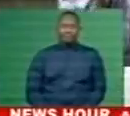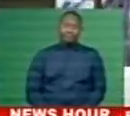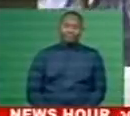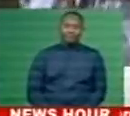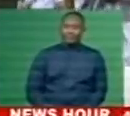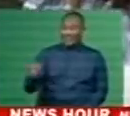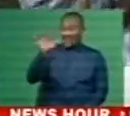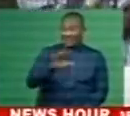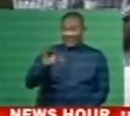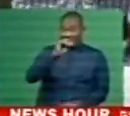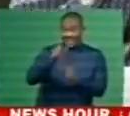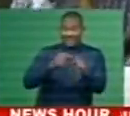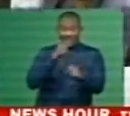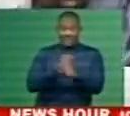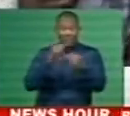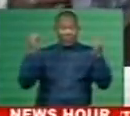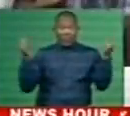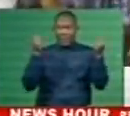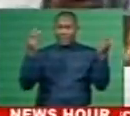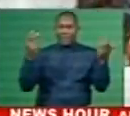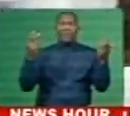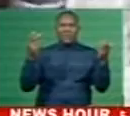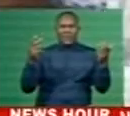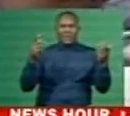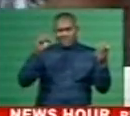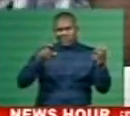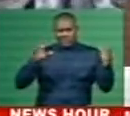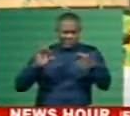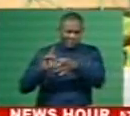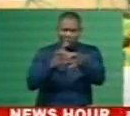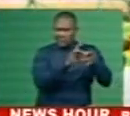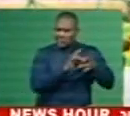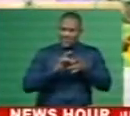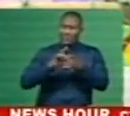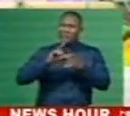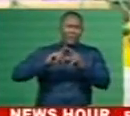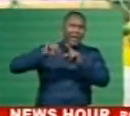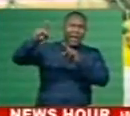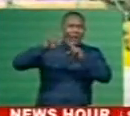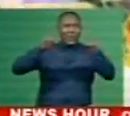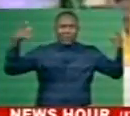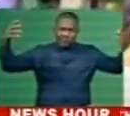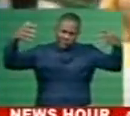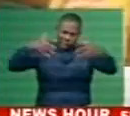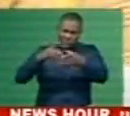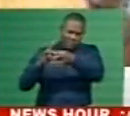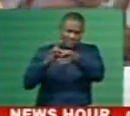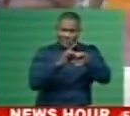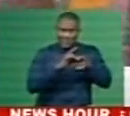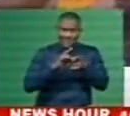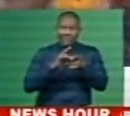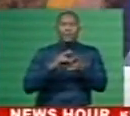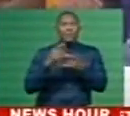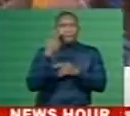The Golden Jubilee celebration was meant to further unite the citizens from far and near. The day was used to take stock of